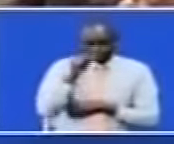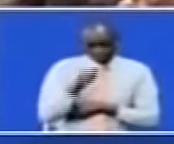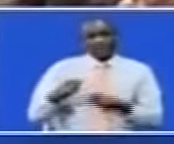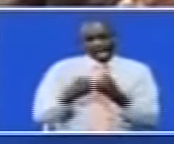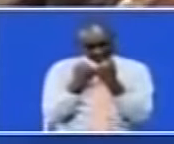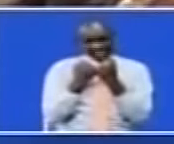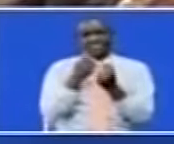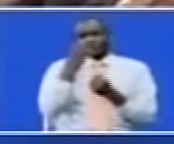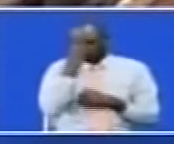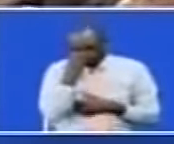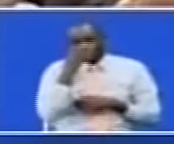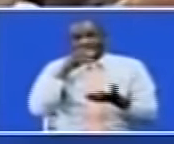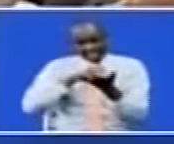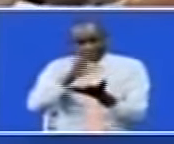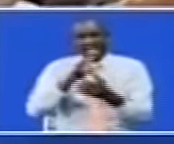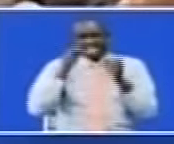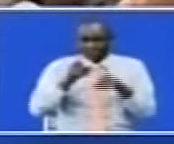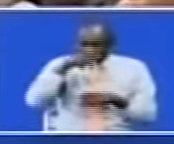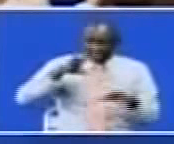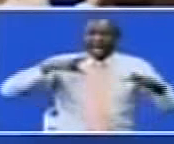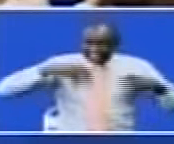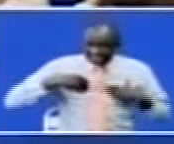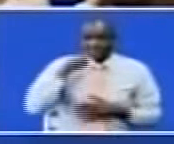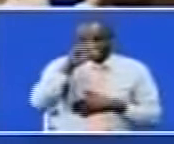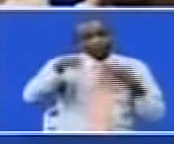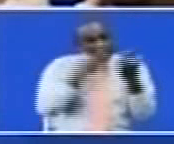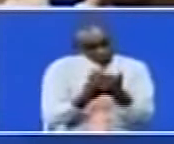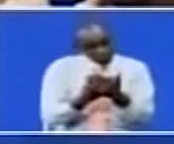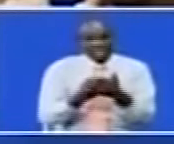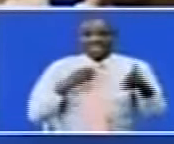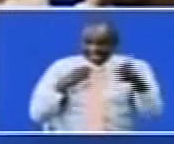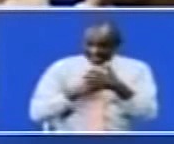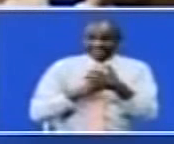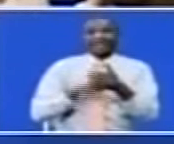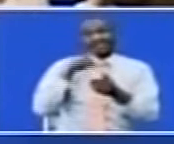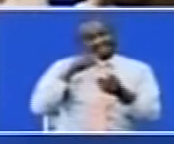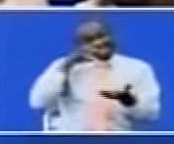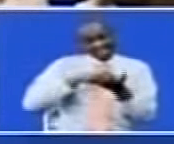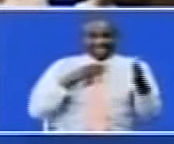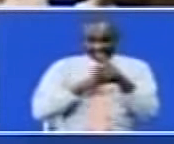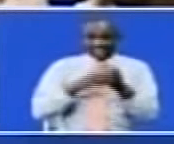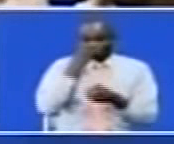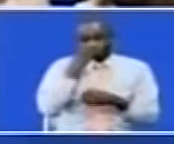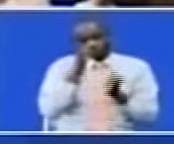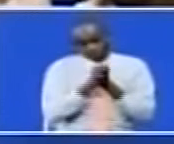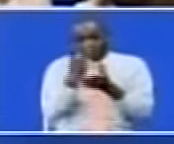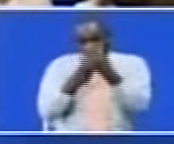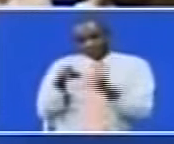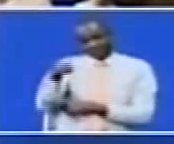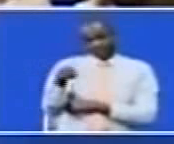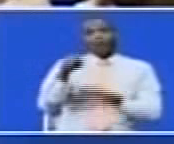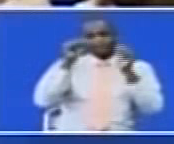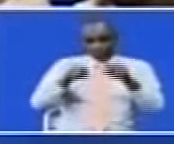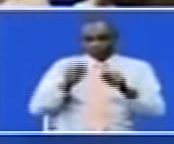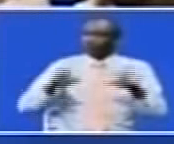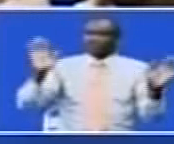case. Should the ASP delegates uphold Kenya's proposals, the case against the Deputy President William Ruto and radio journalist Joshua Sang